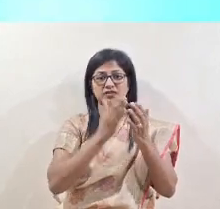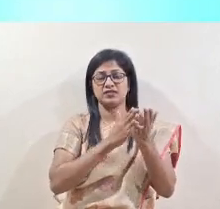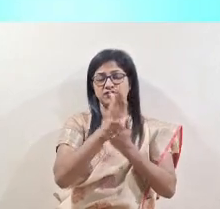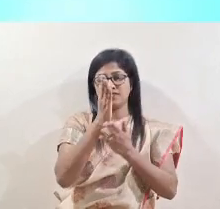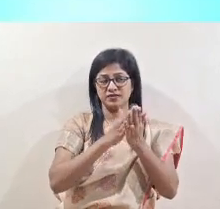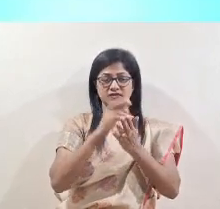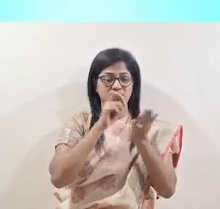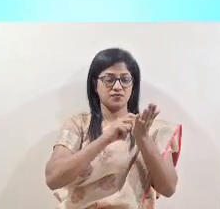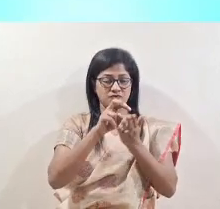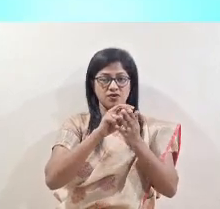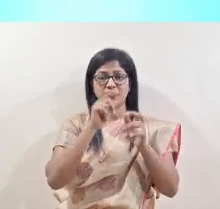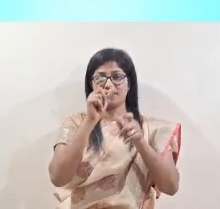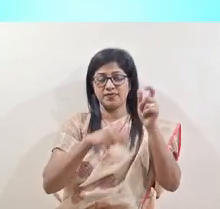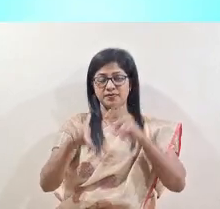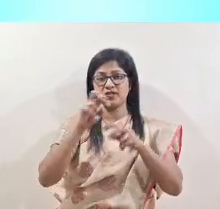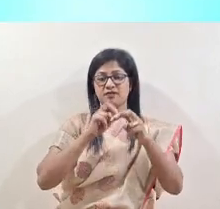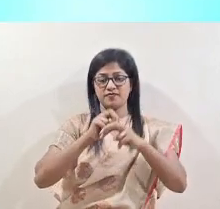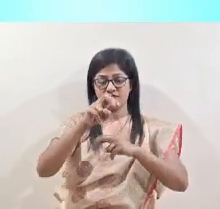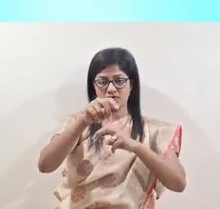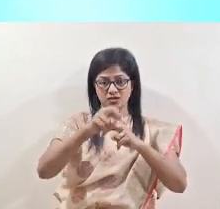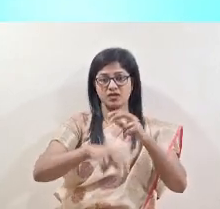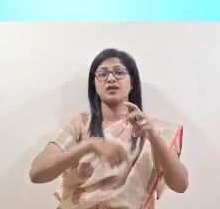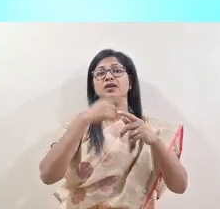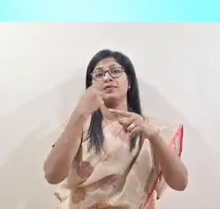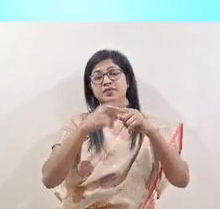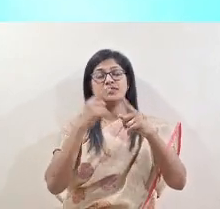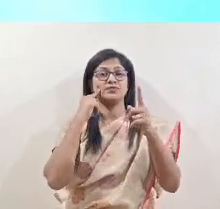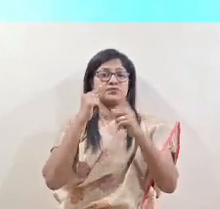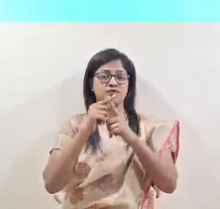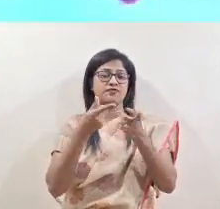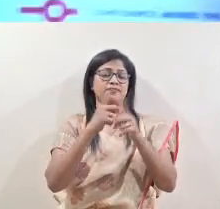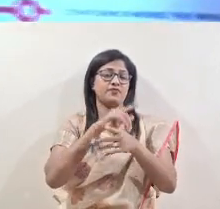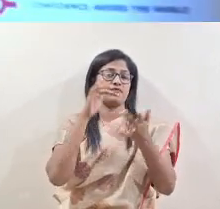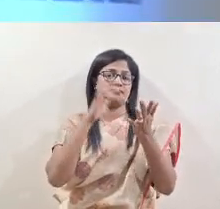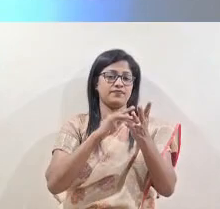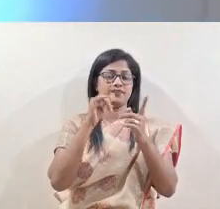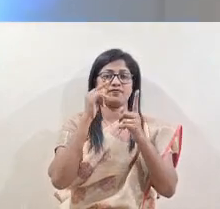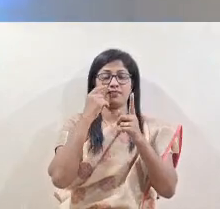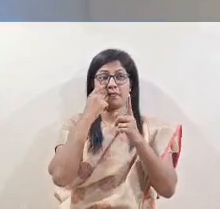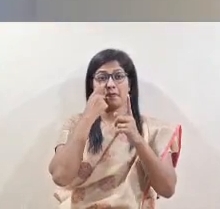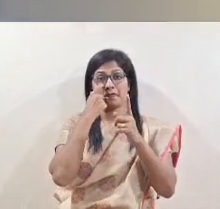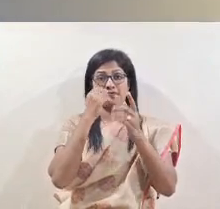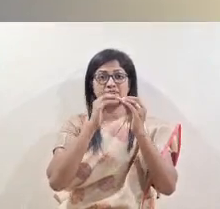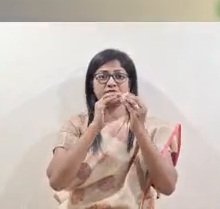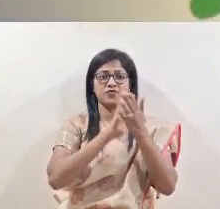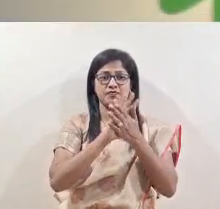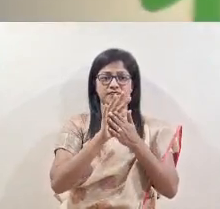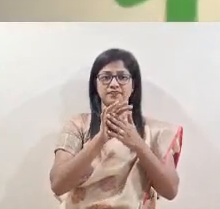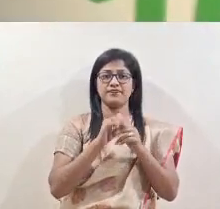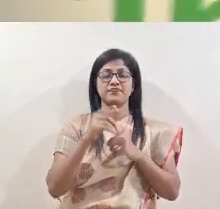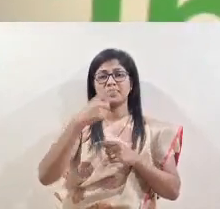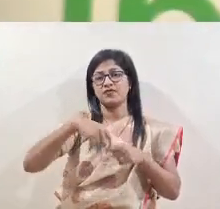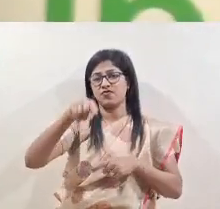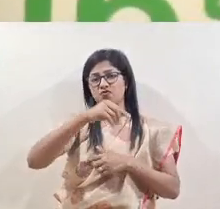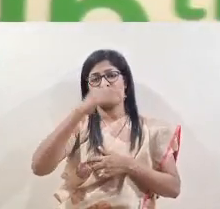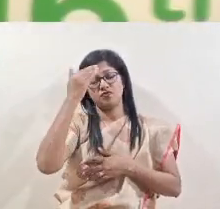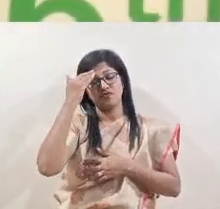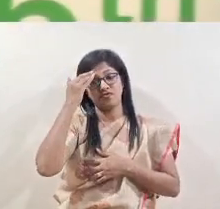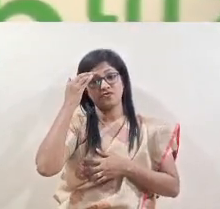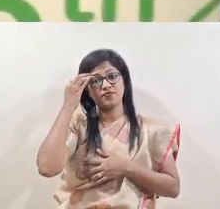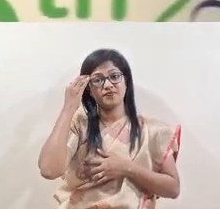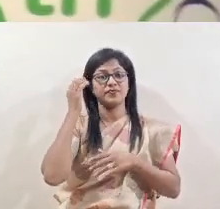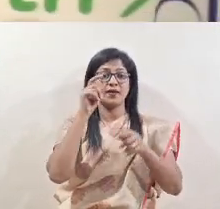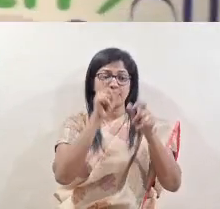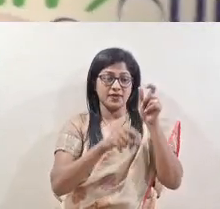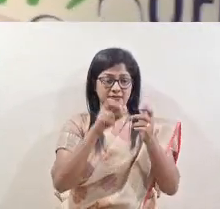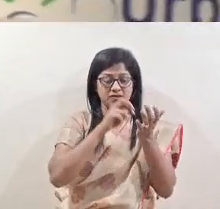of pedestrian crossing facilities, evidence from Bhopal city. As we as we all are aware that pedestrians are